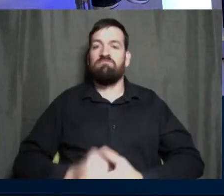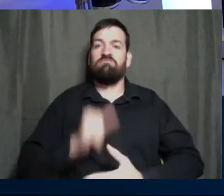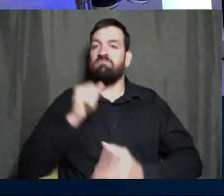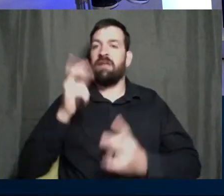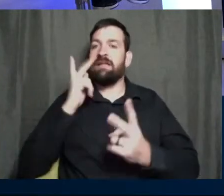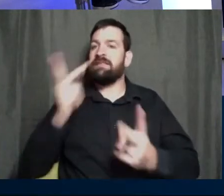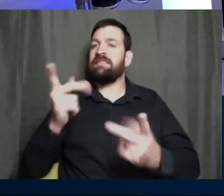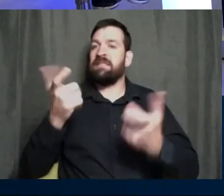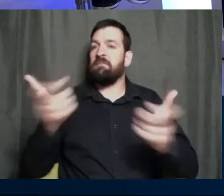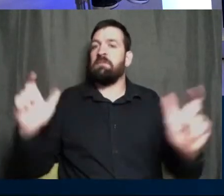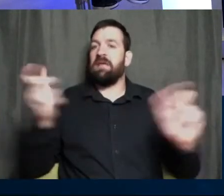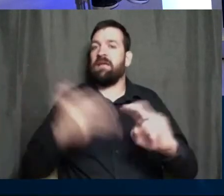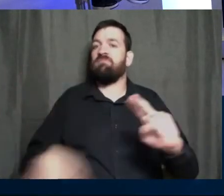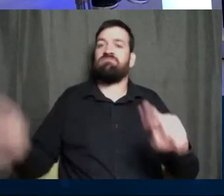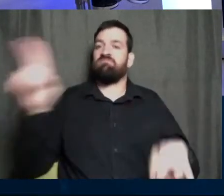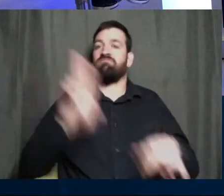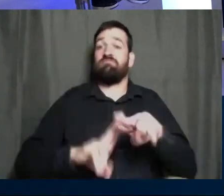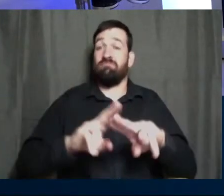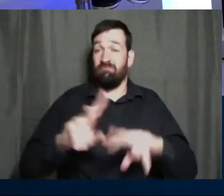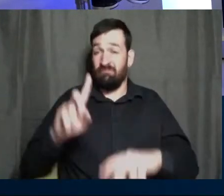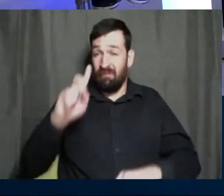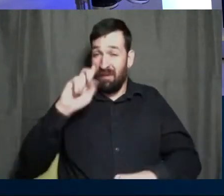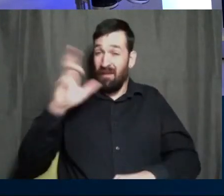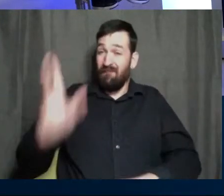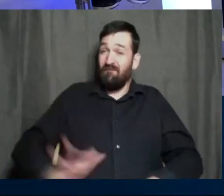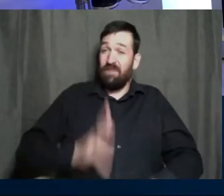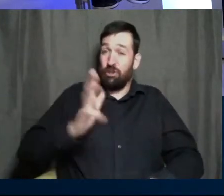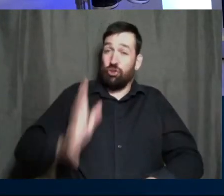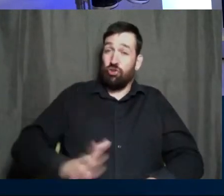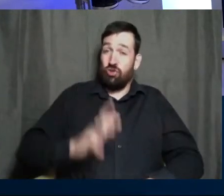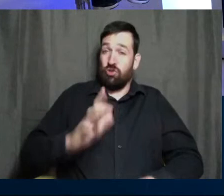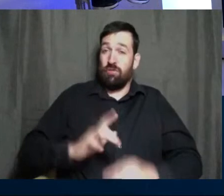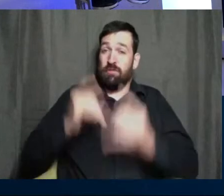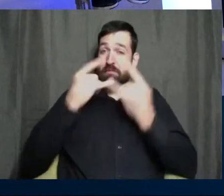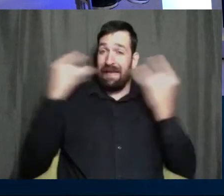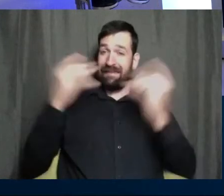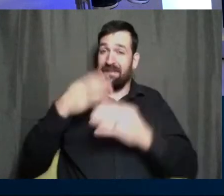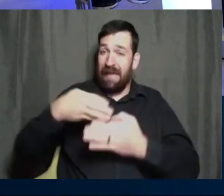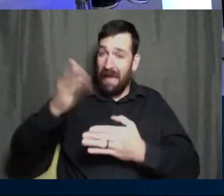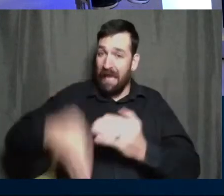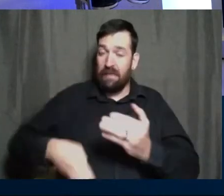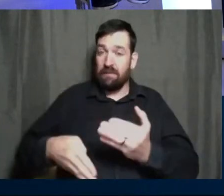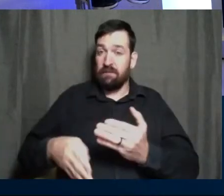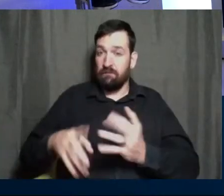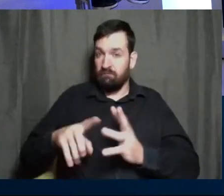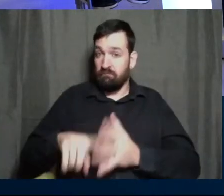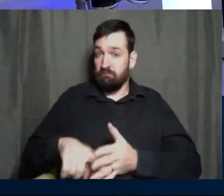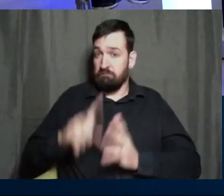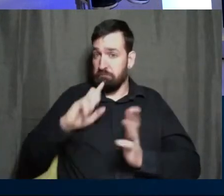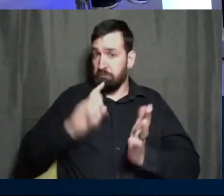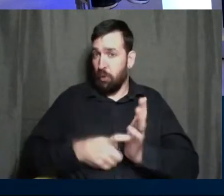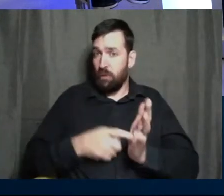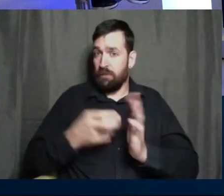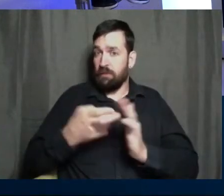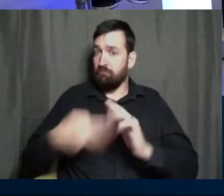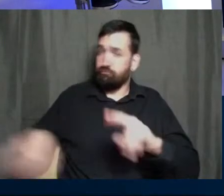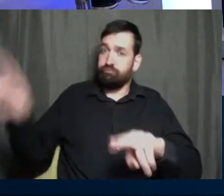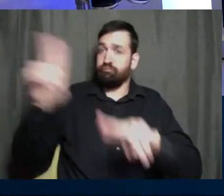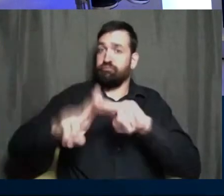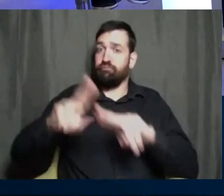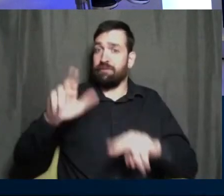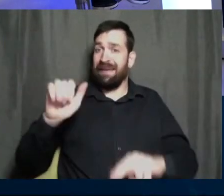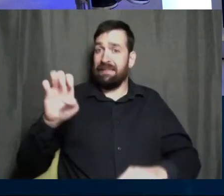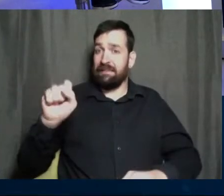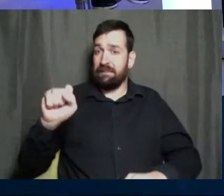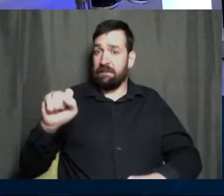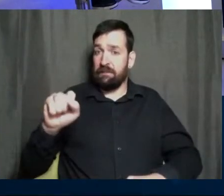think that this official mask mandate for all will start to see a hike in those numbers? Yeah. Anybody can